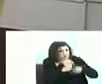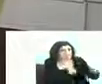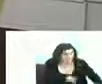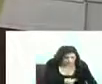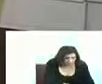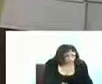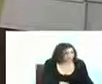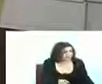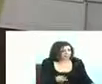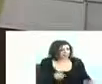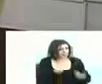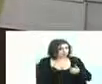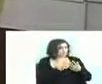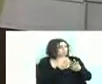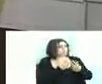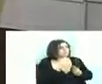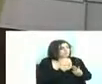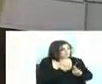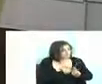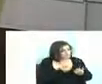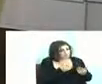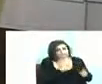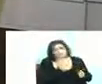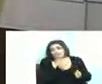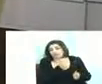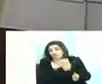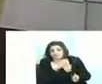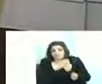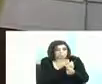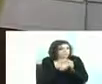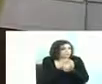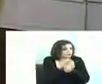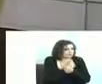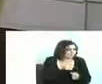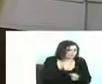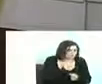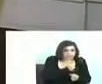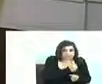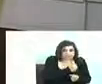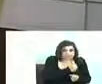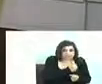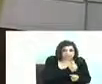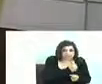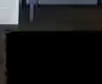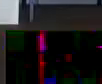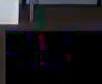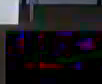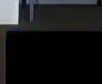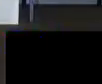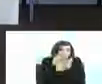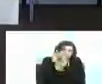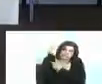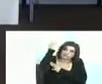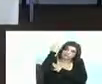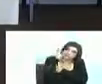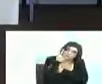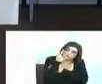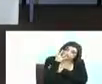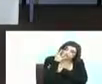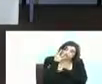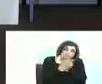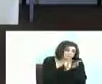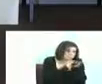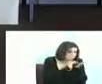to allow ourselves to love ourselves and love one another with grace to forgive it, to dust ourselves